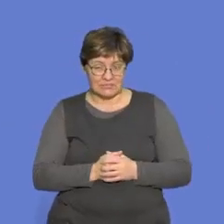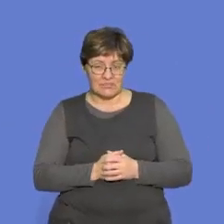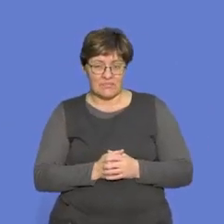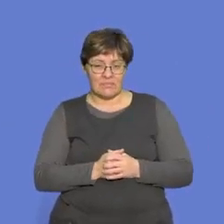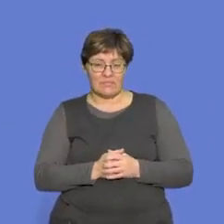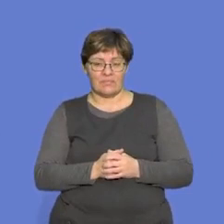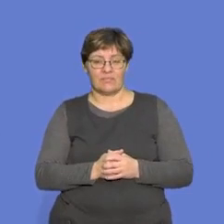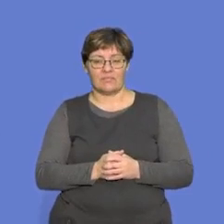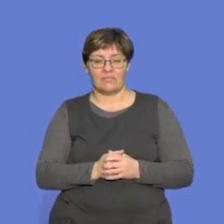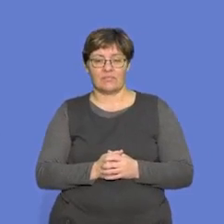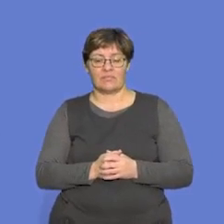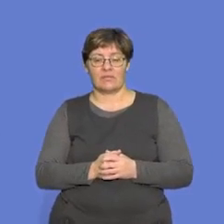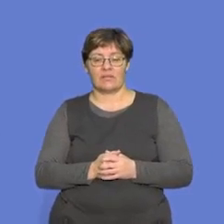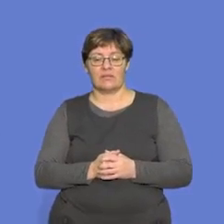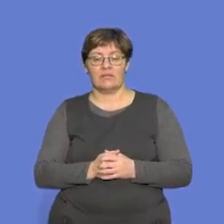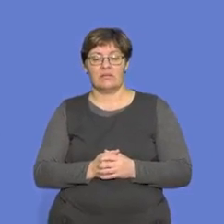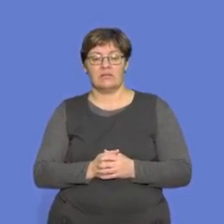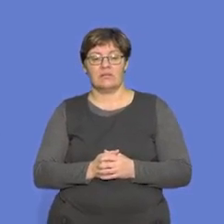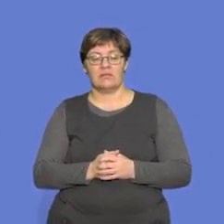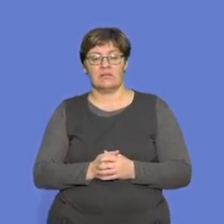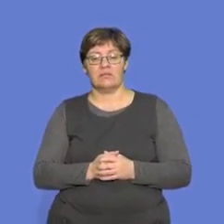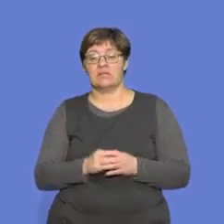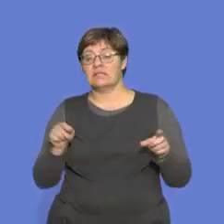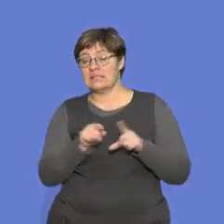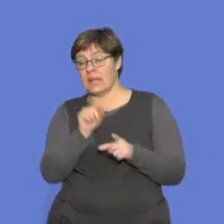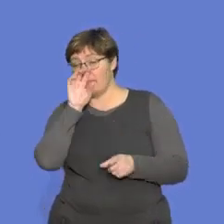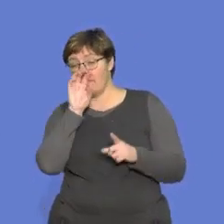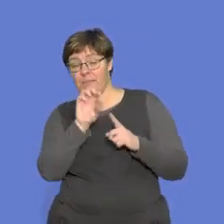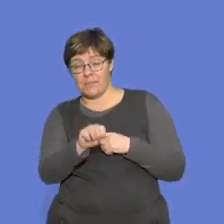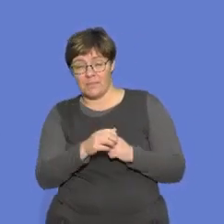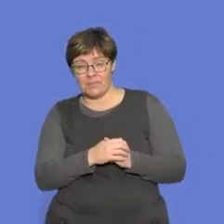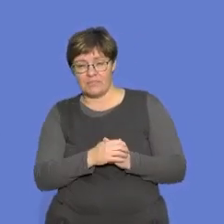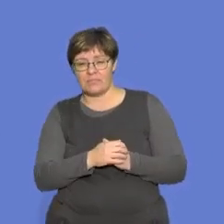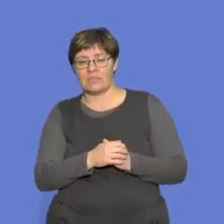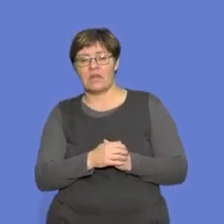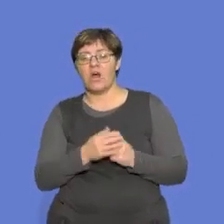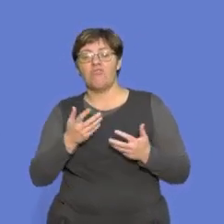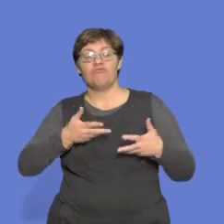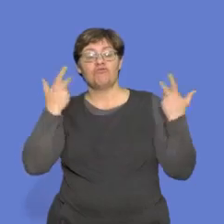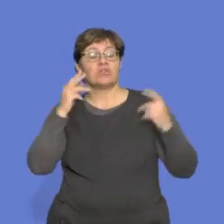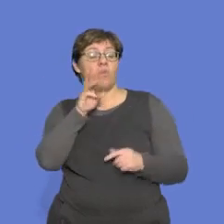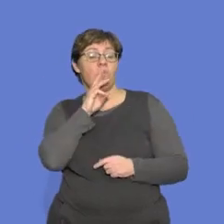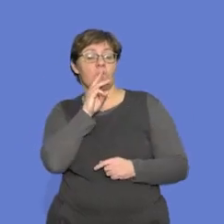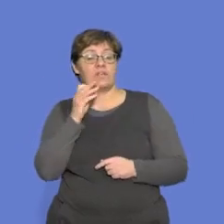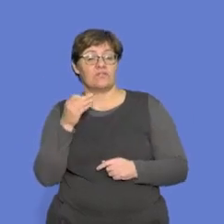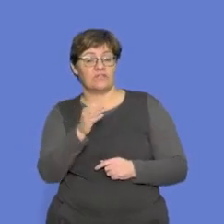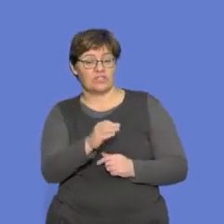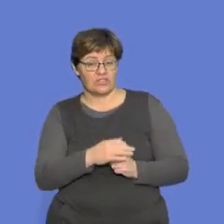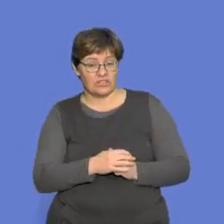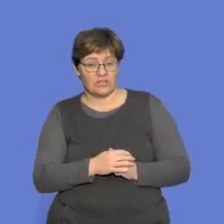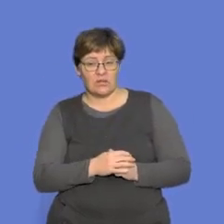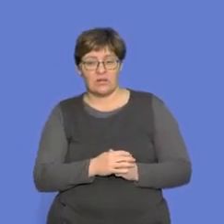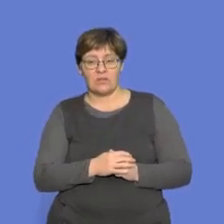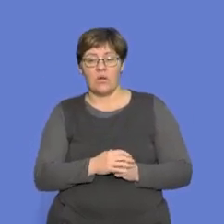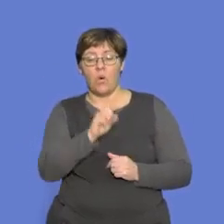unique. What we also recognize is that we've got freshwater fish, guys, and this is a staggering 112 different species. And if you